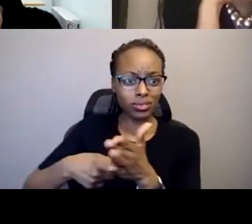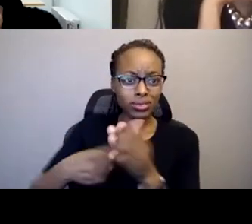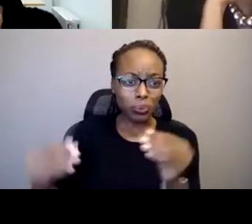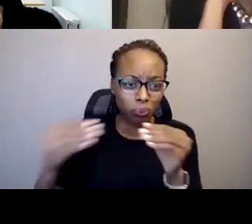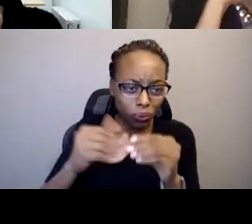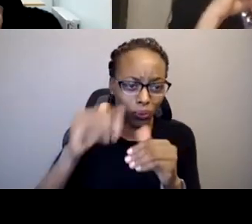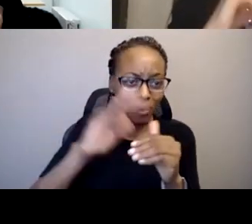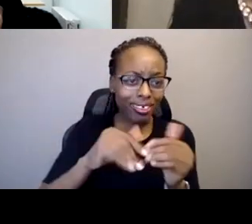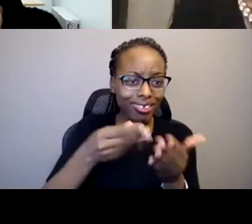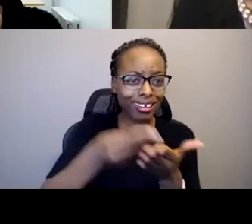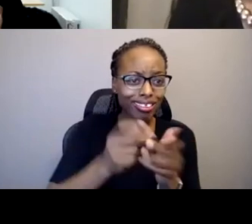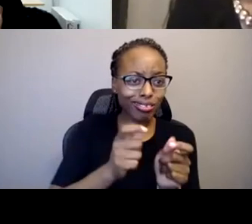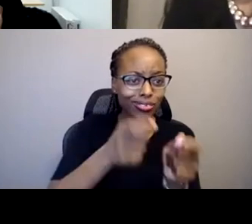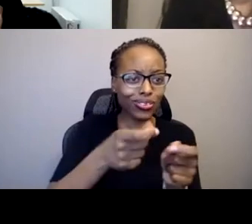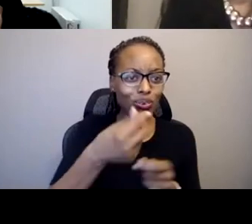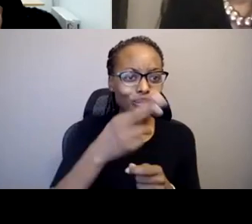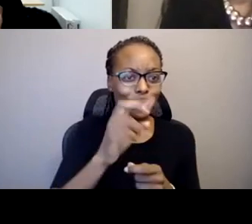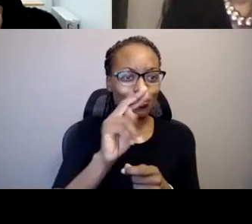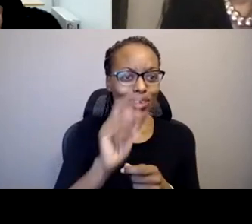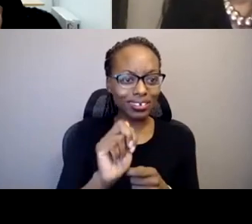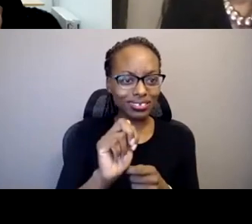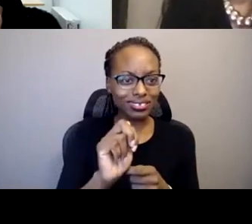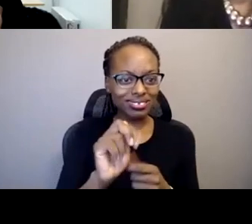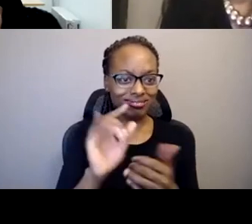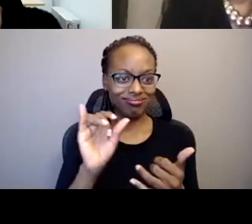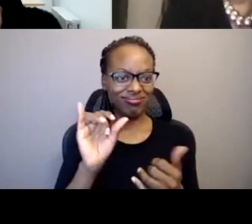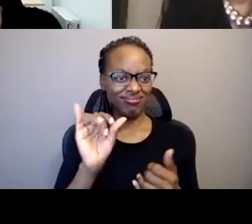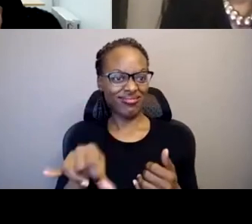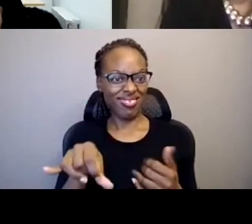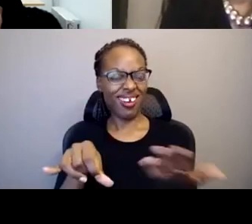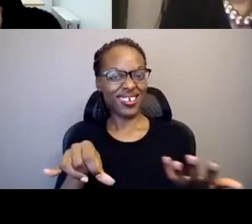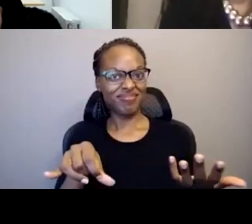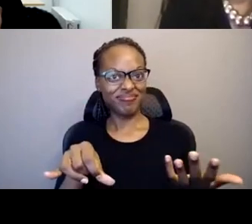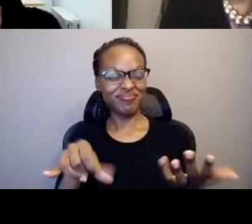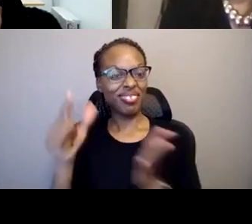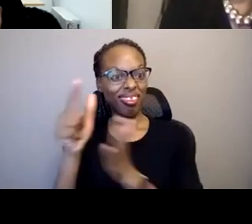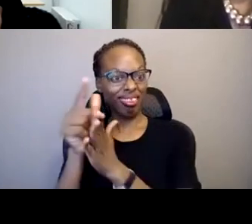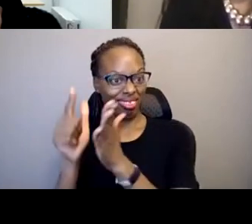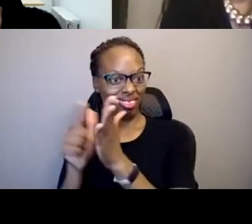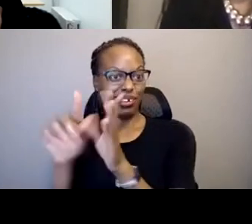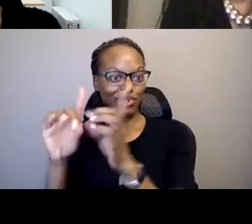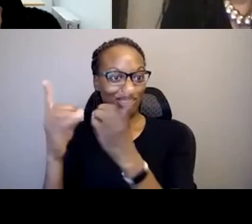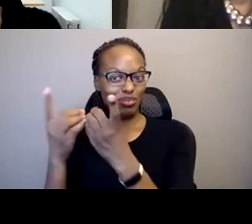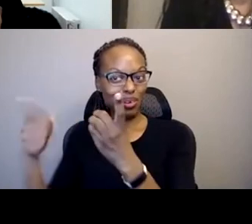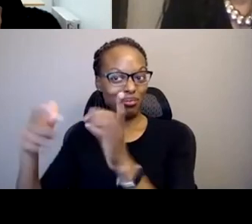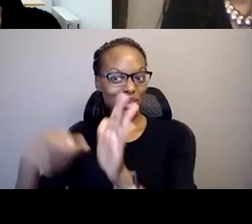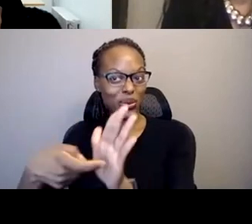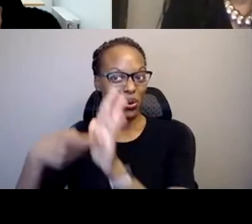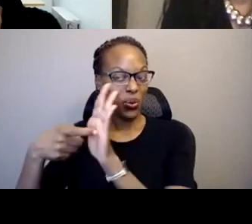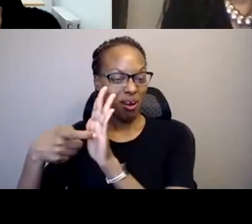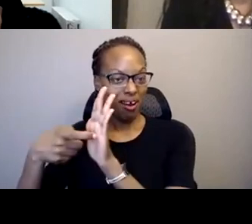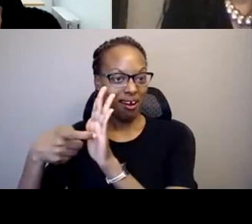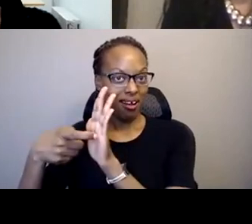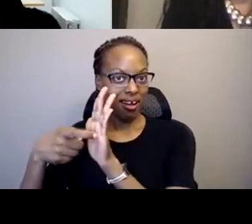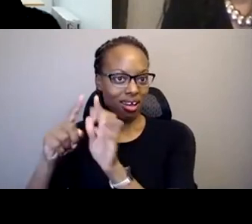So, and this is something that's just the legal department requiring something that they feel is legal, but yet, and the